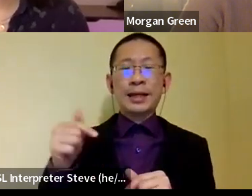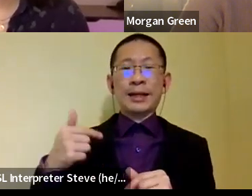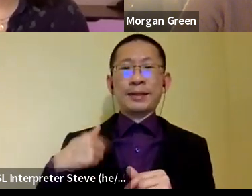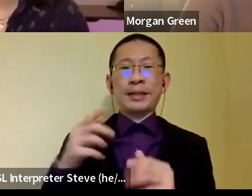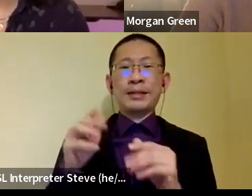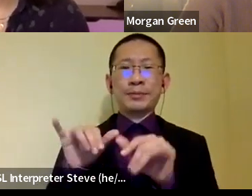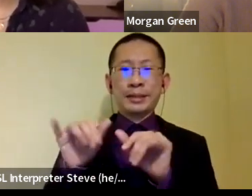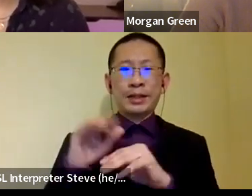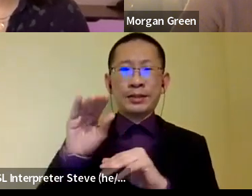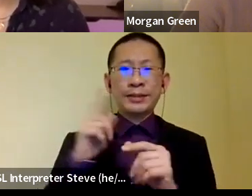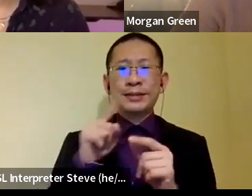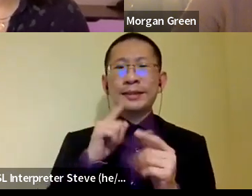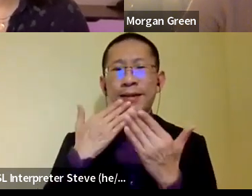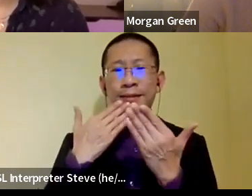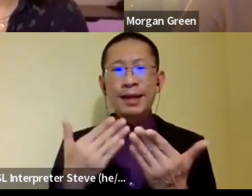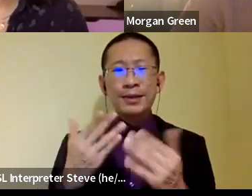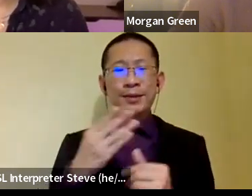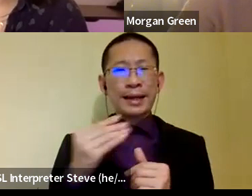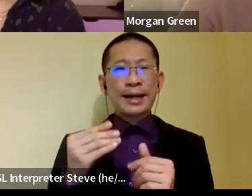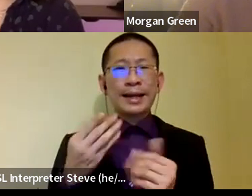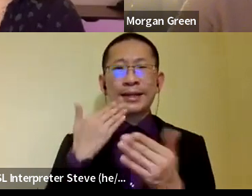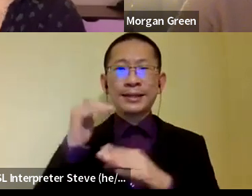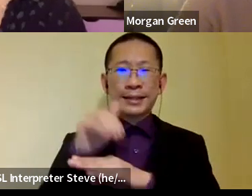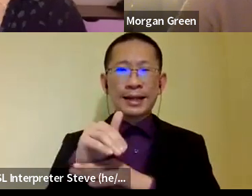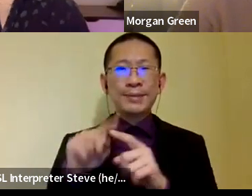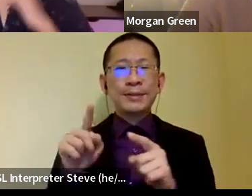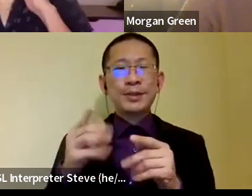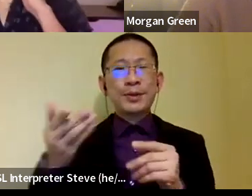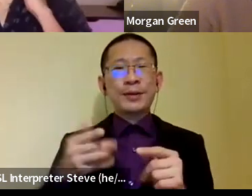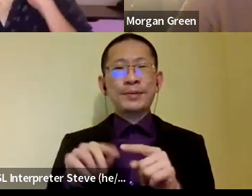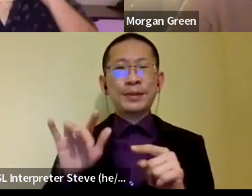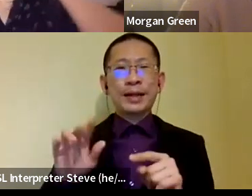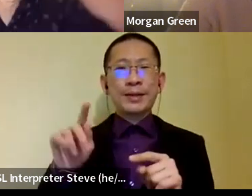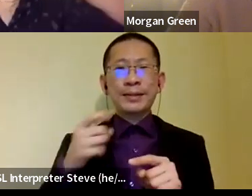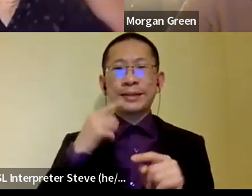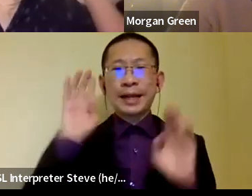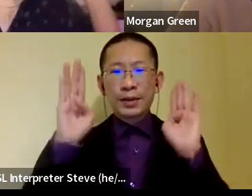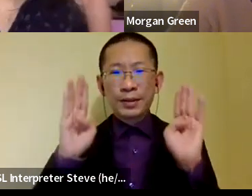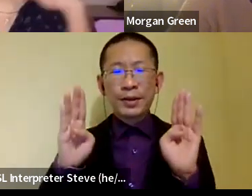for a couple minutes just to say thank you and good night, but you're welcome to unmute and say hello,